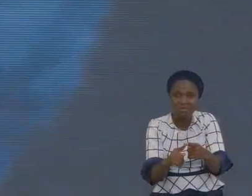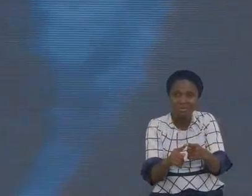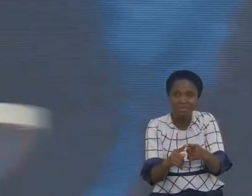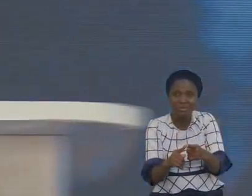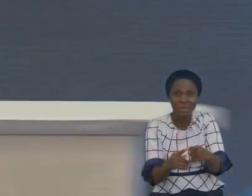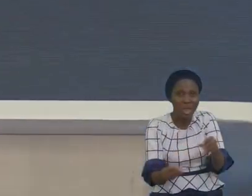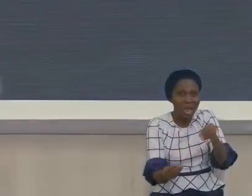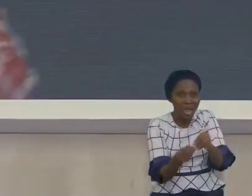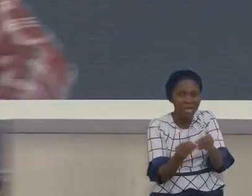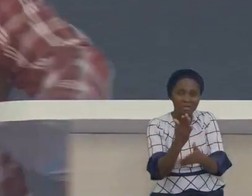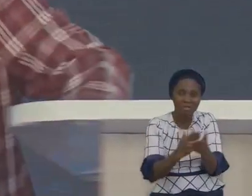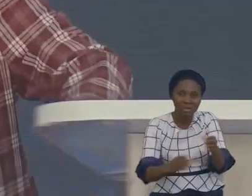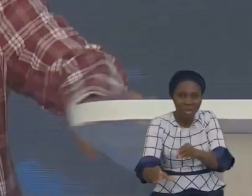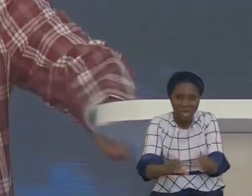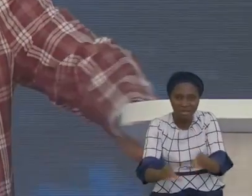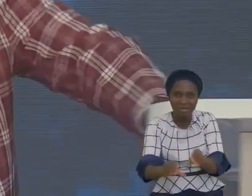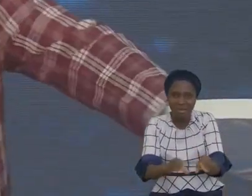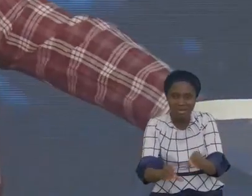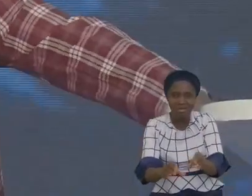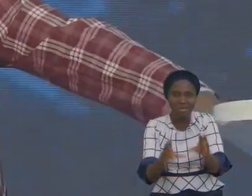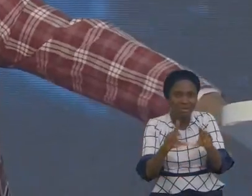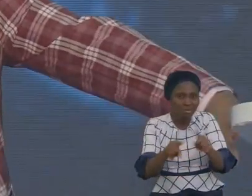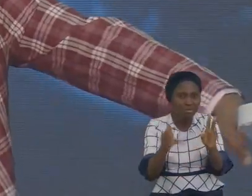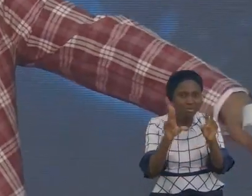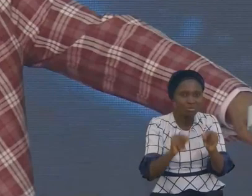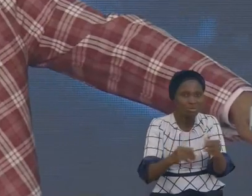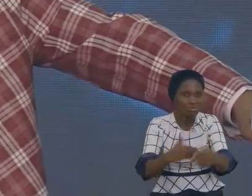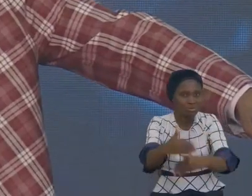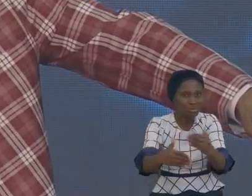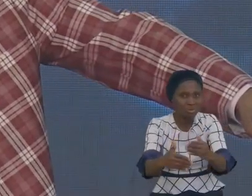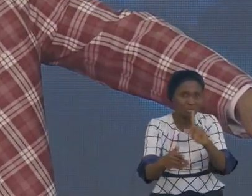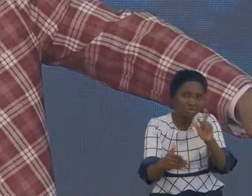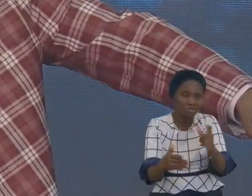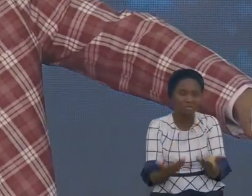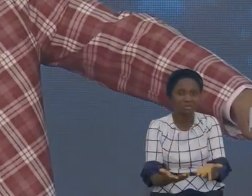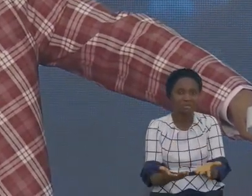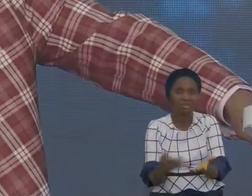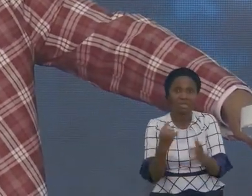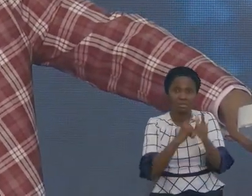The Lord wants us to think through in our lives